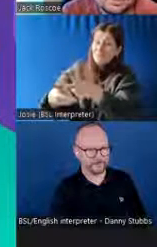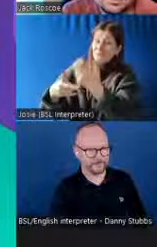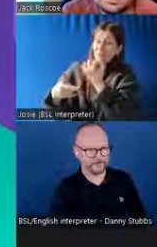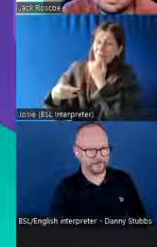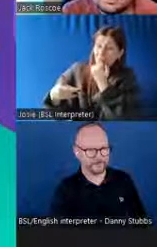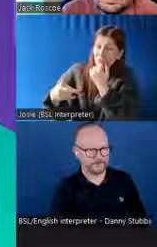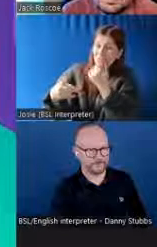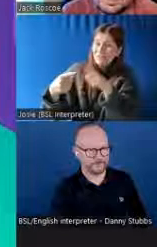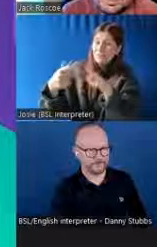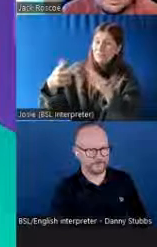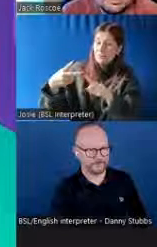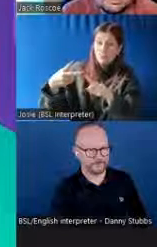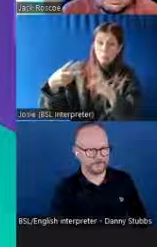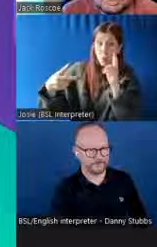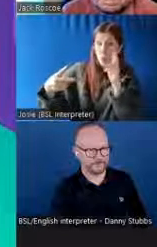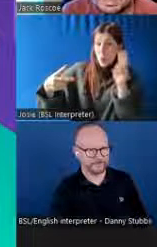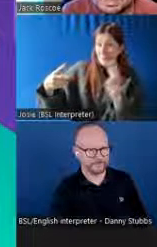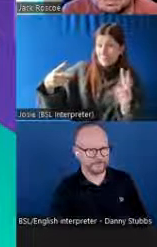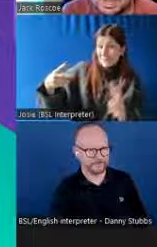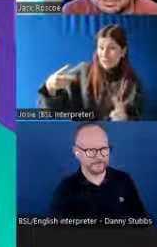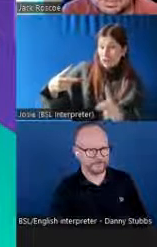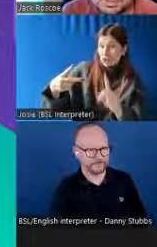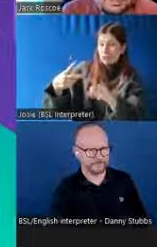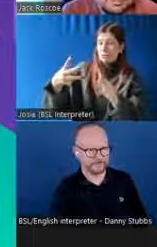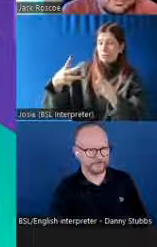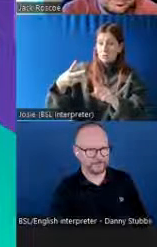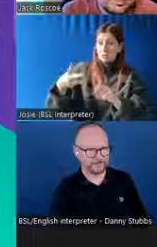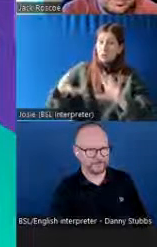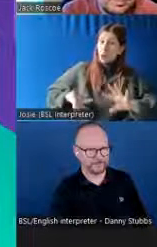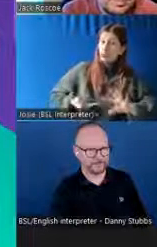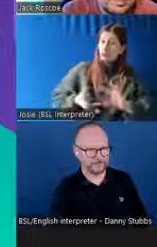observations, more creative methods,